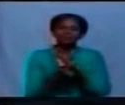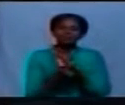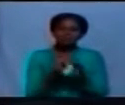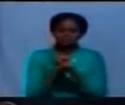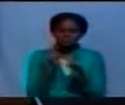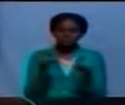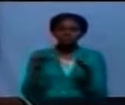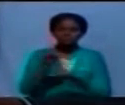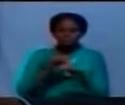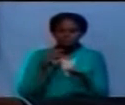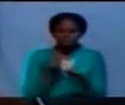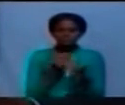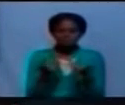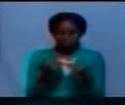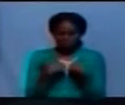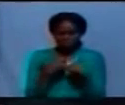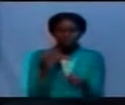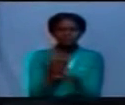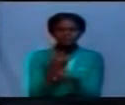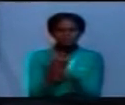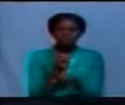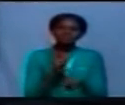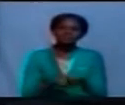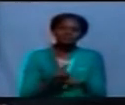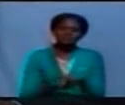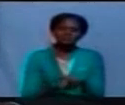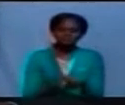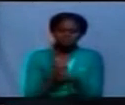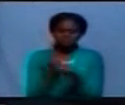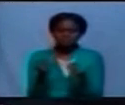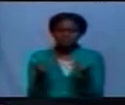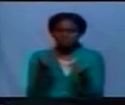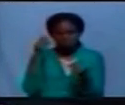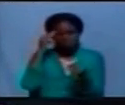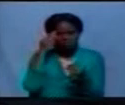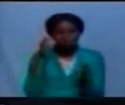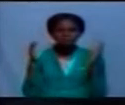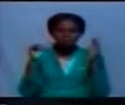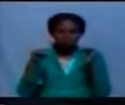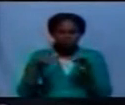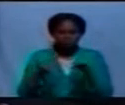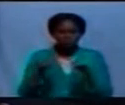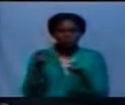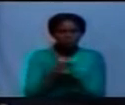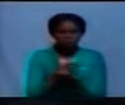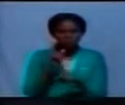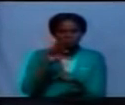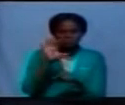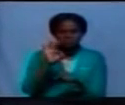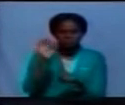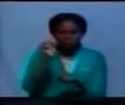just a cycle. We are in a cycle where we are in a difficult situation. We've just noticed that inflation has come down from as high of 19%